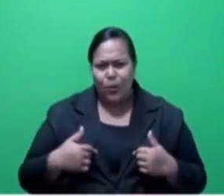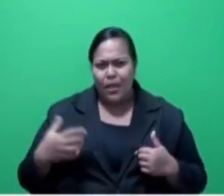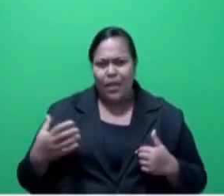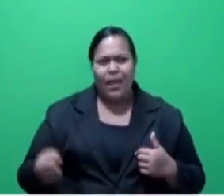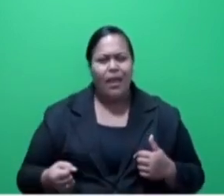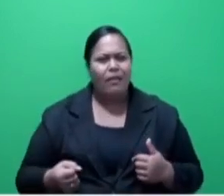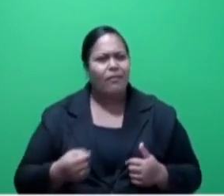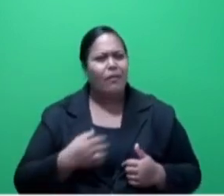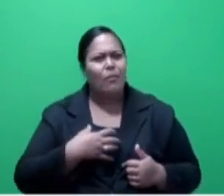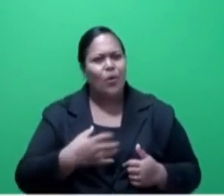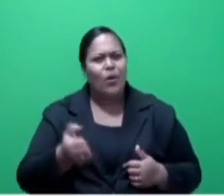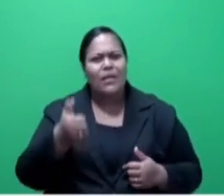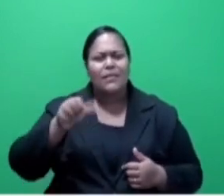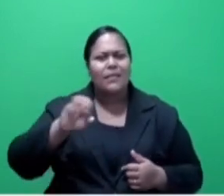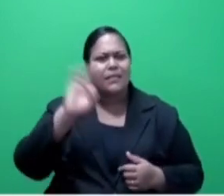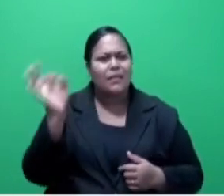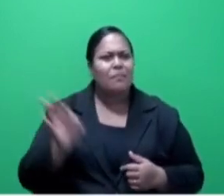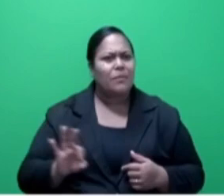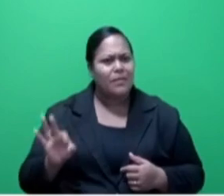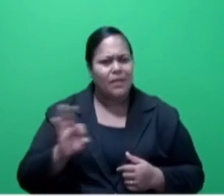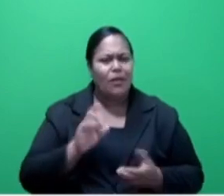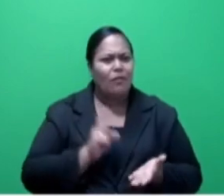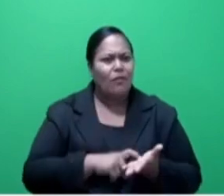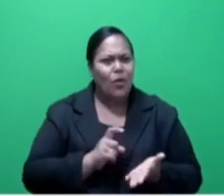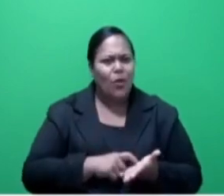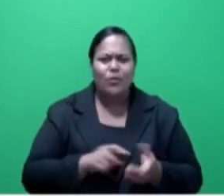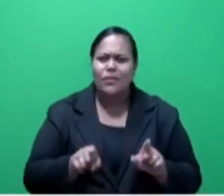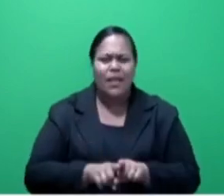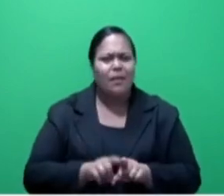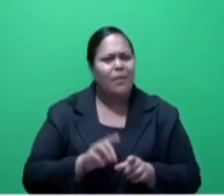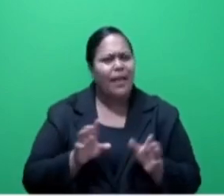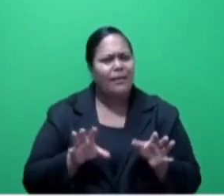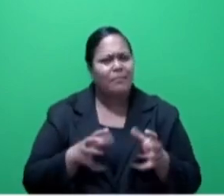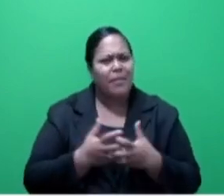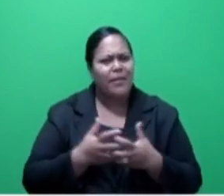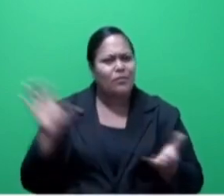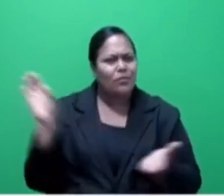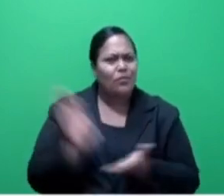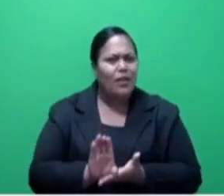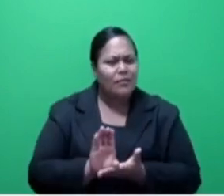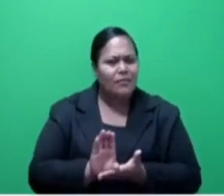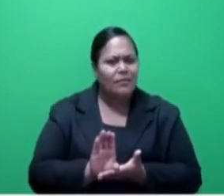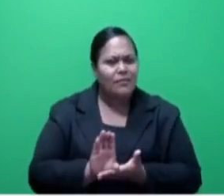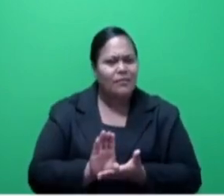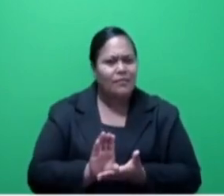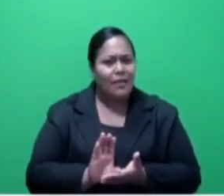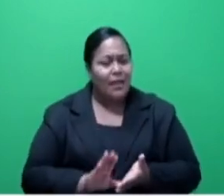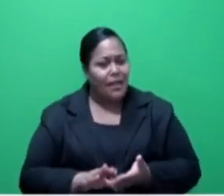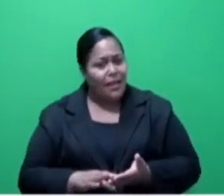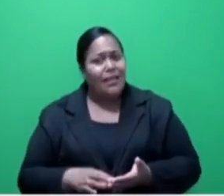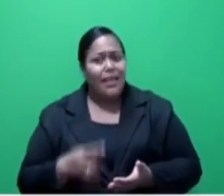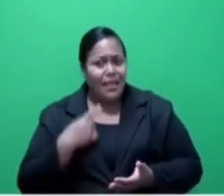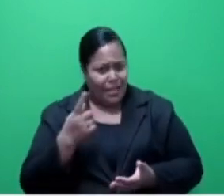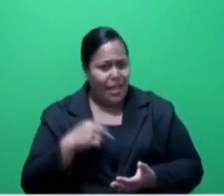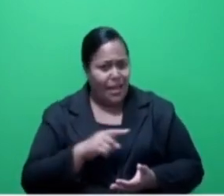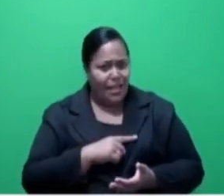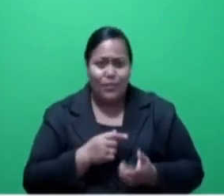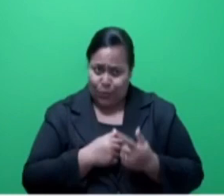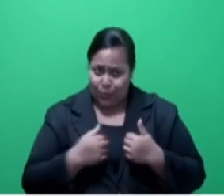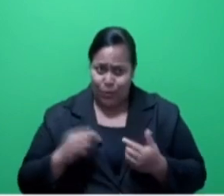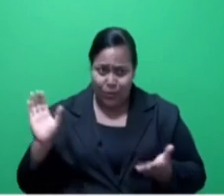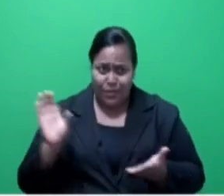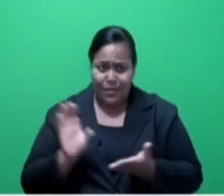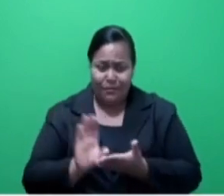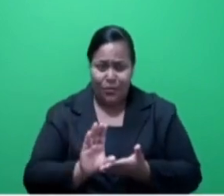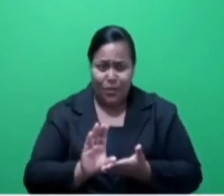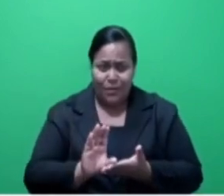nearly 60% of the loan as a grant. That's what happens. In fact, they're telling you gently, we are giving you a grant. They don't call it a